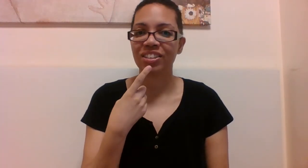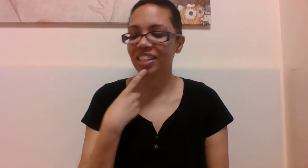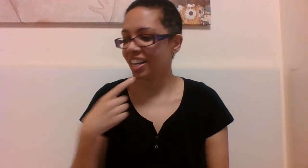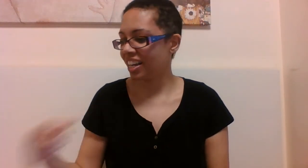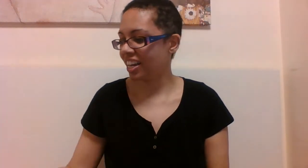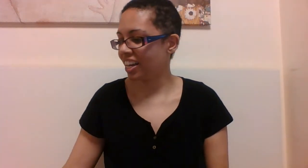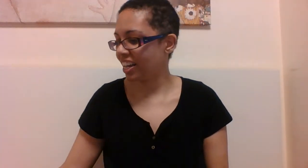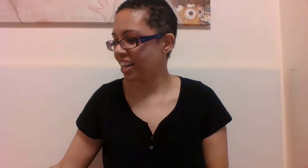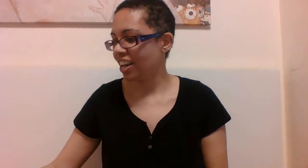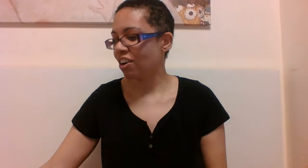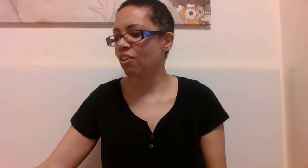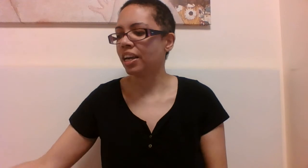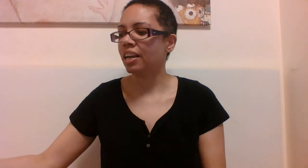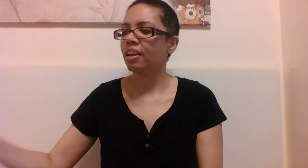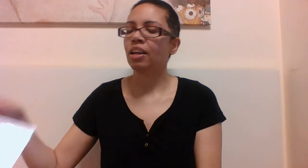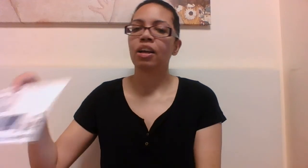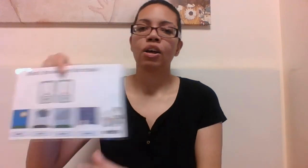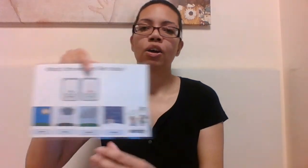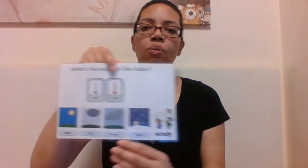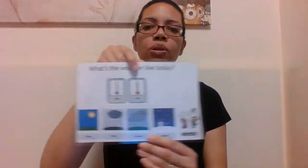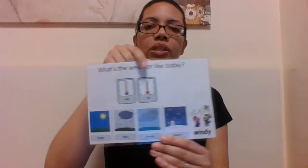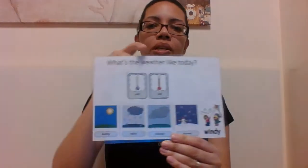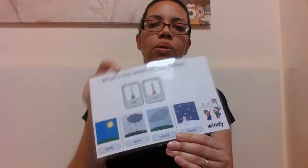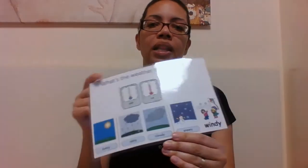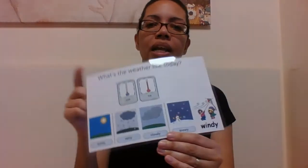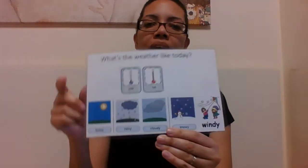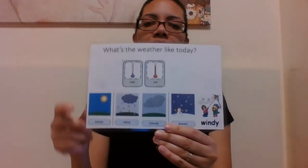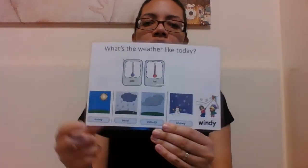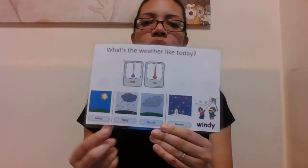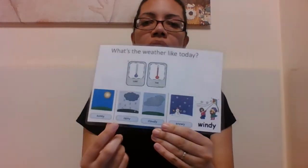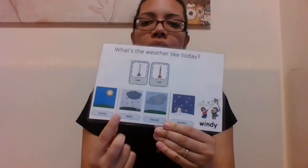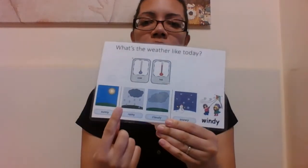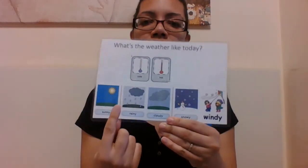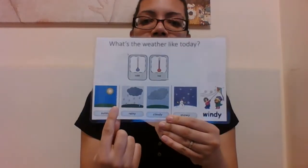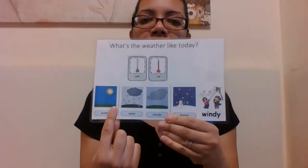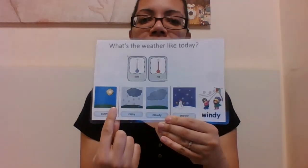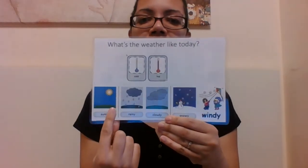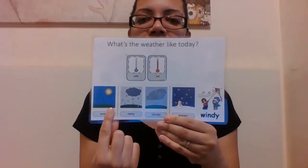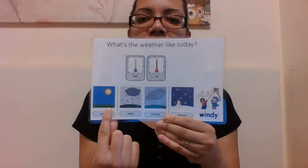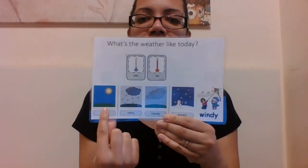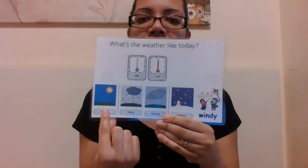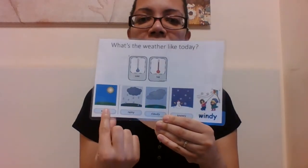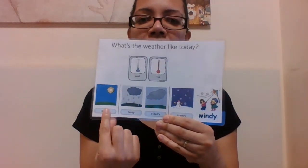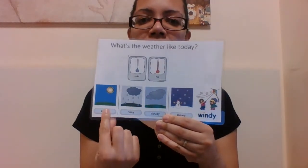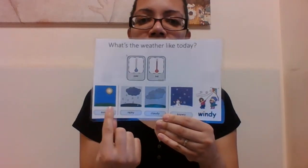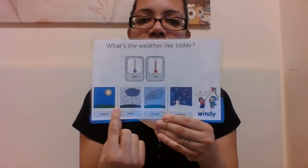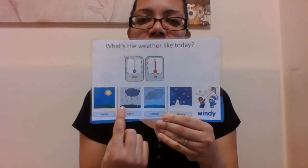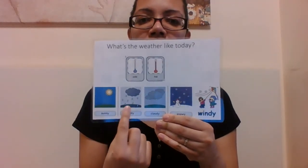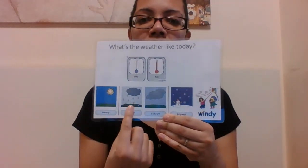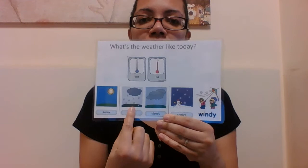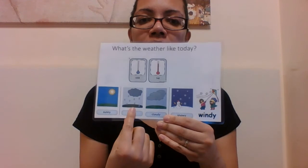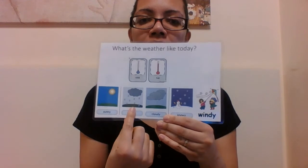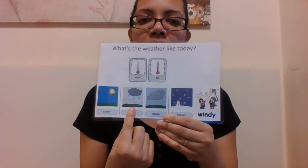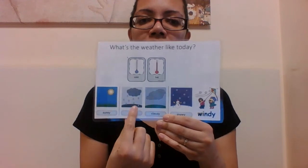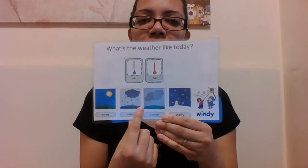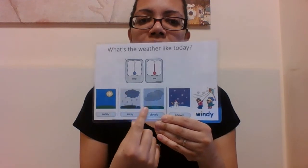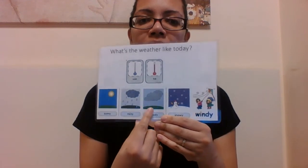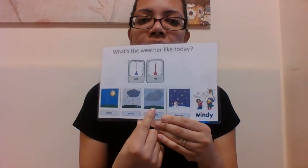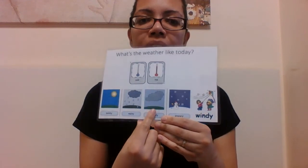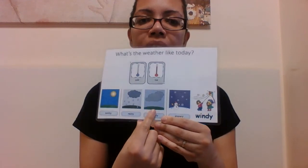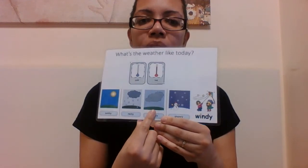you say? Okay. What's the weather like today? Is it sunny,